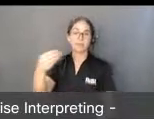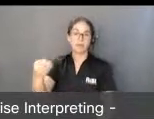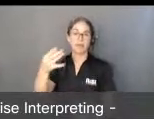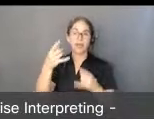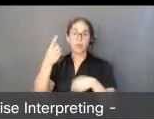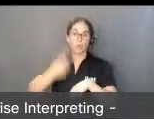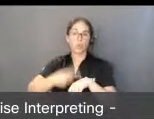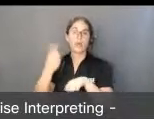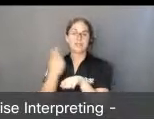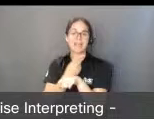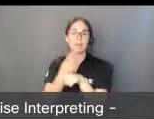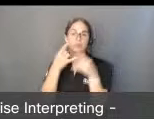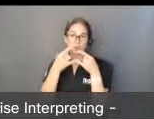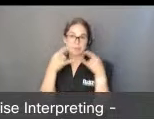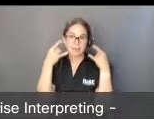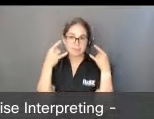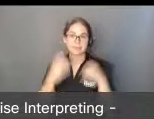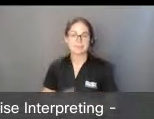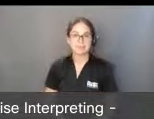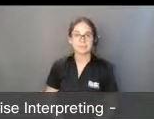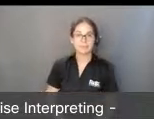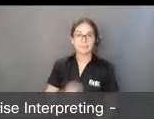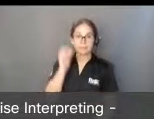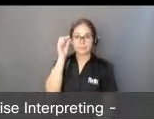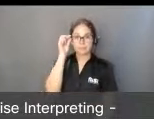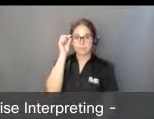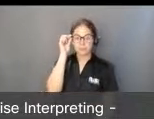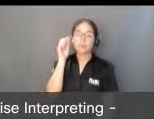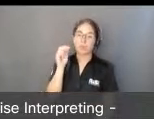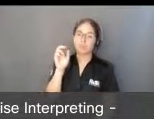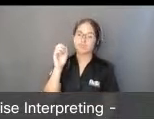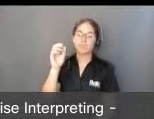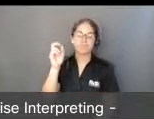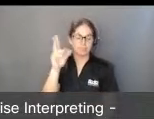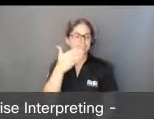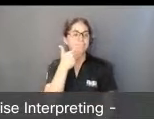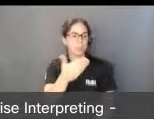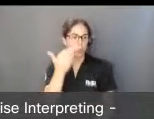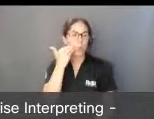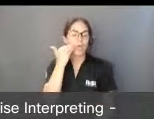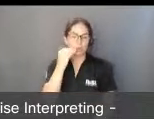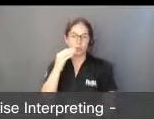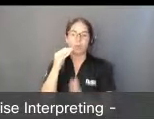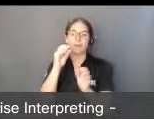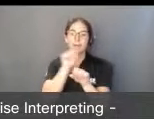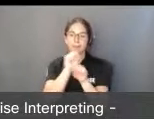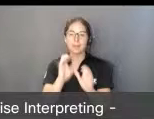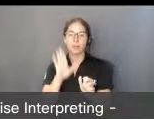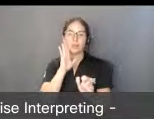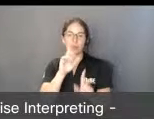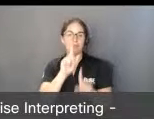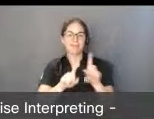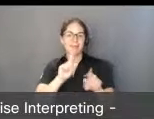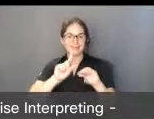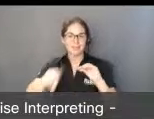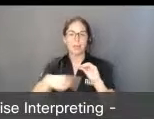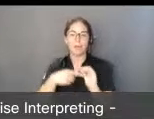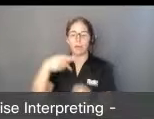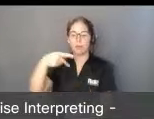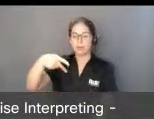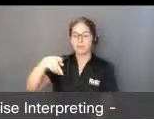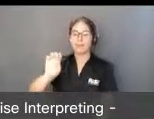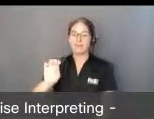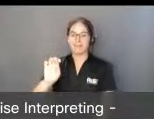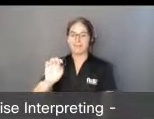I just know, again, that's gonna be extremely important for our employees that we provide them with the appropriate PPE. You know, I'll end with one